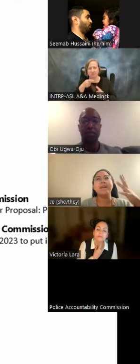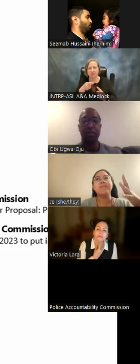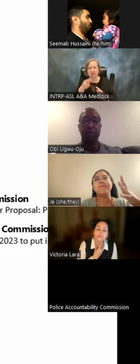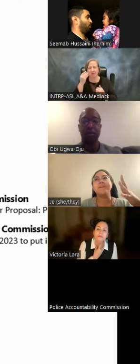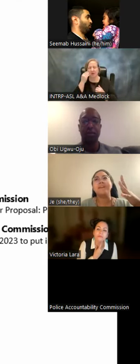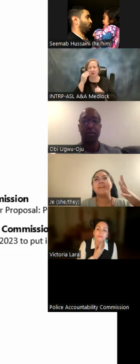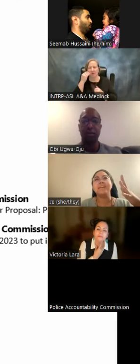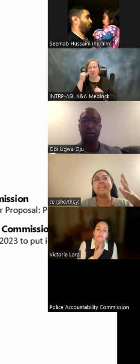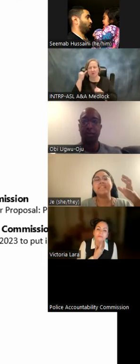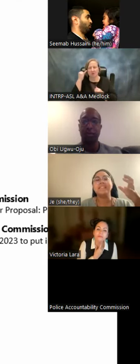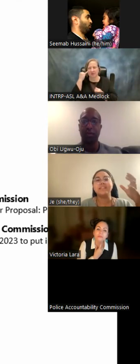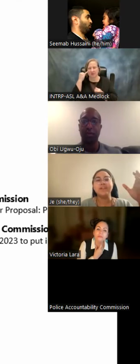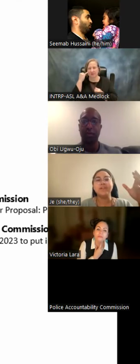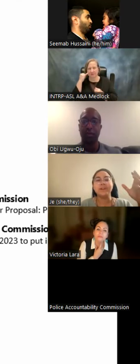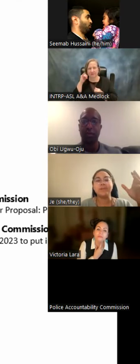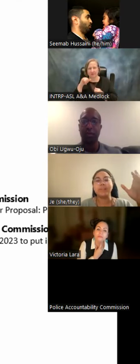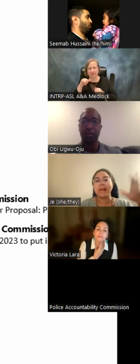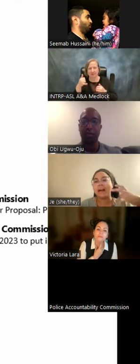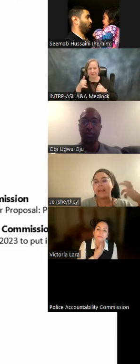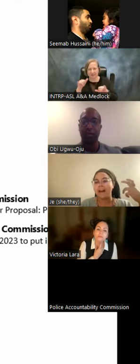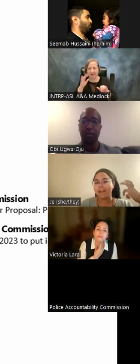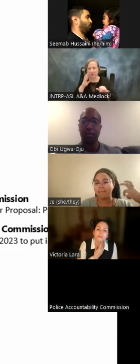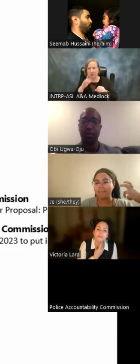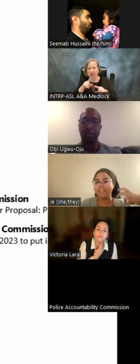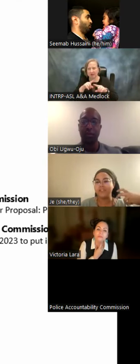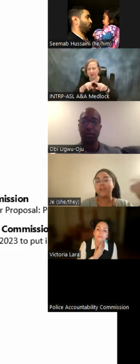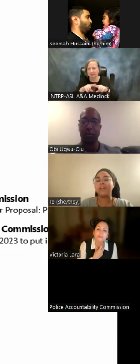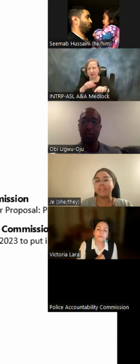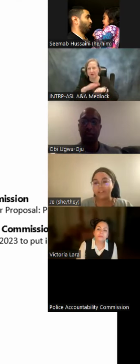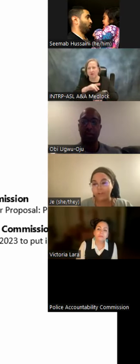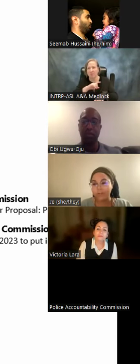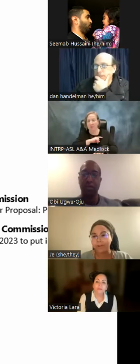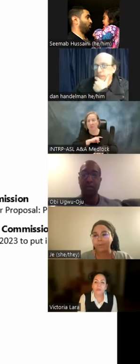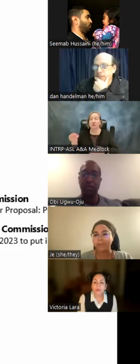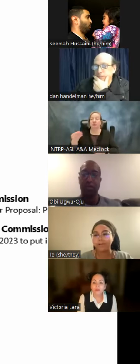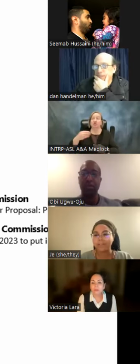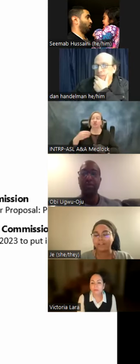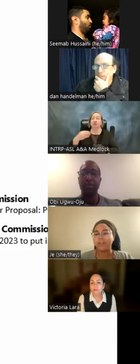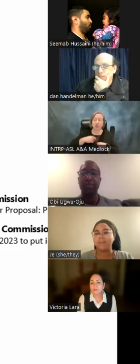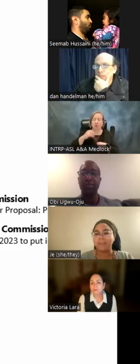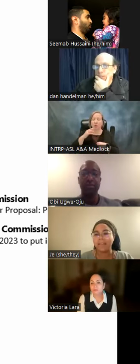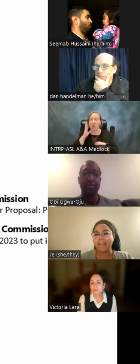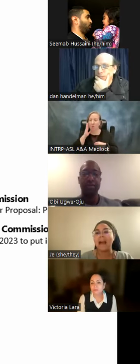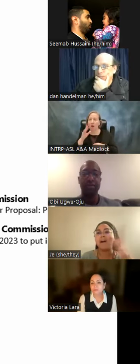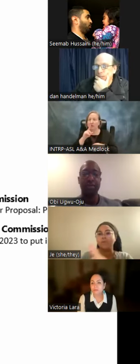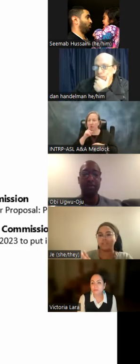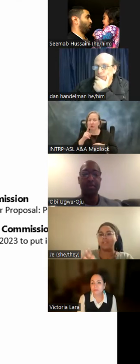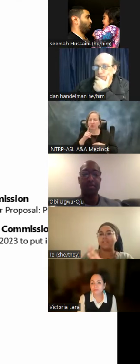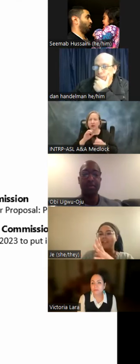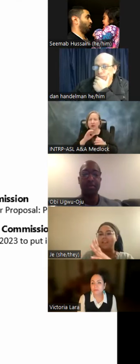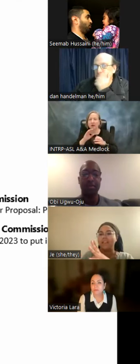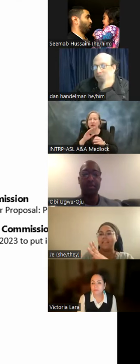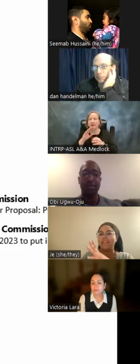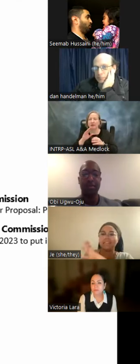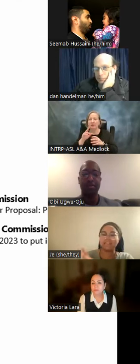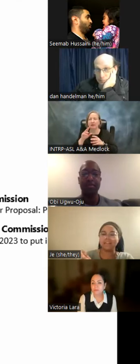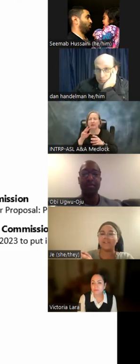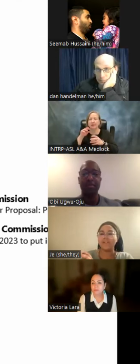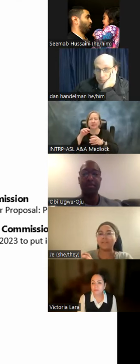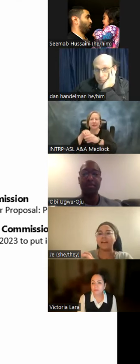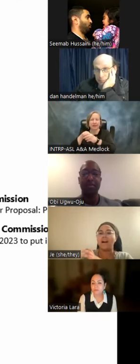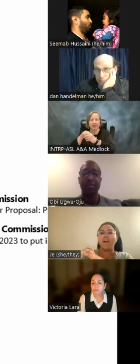knowing if it's still going to rely on police turning something over or whether it's actually going to be like housed